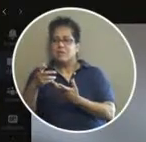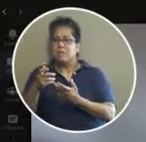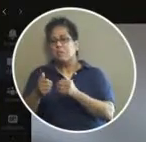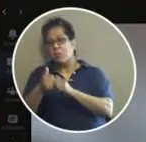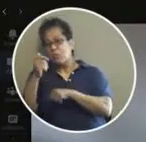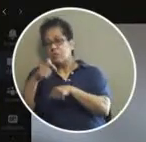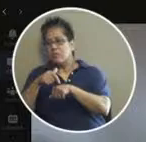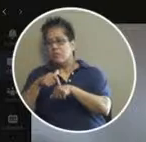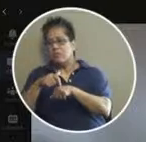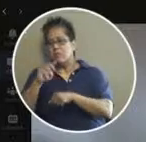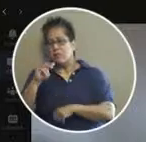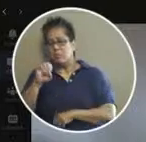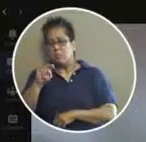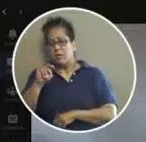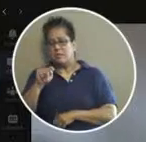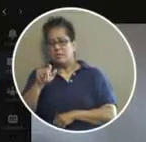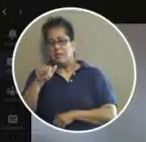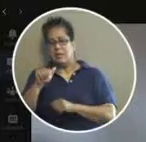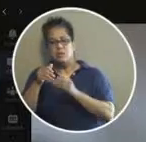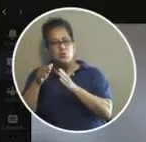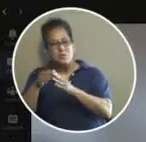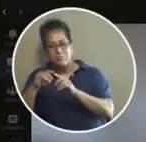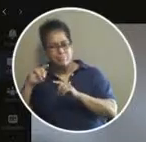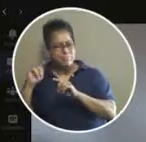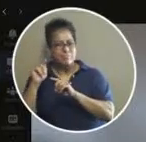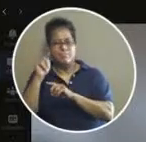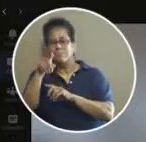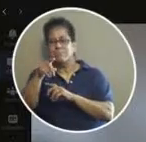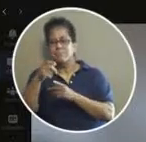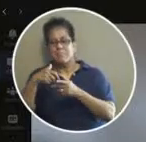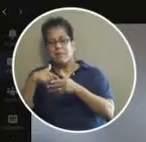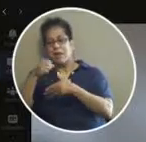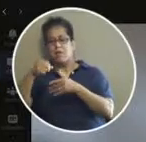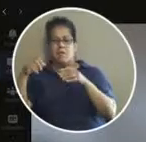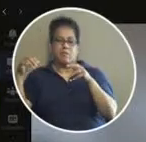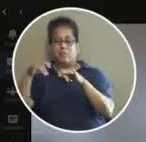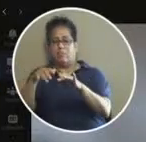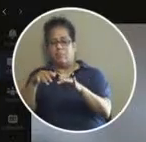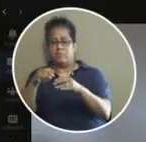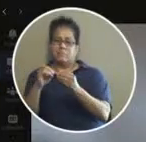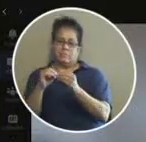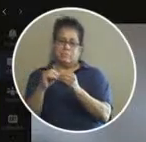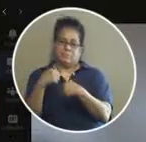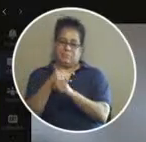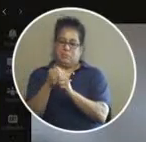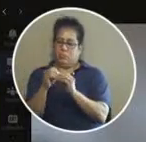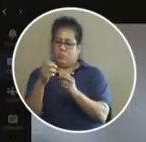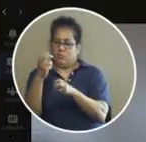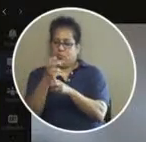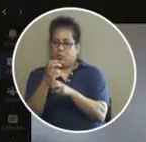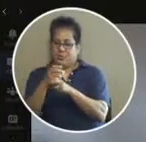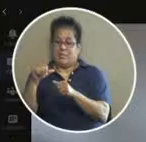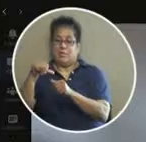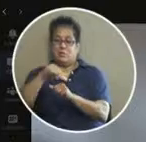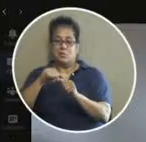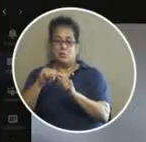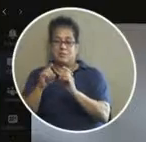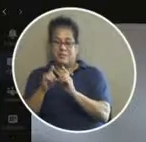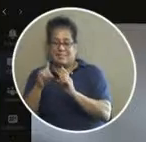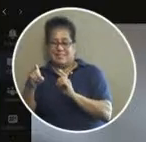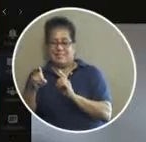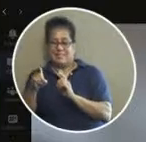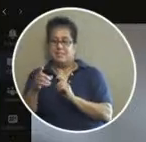time on Montana Street, and they gather there, and then it makes it really difficult to create the social